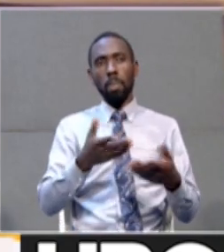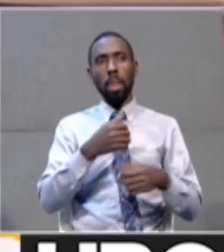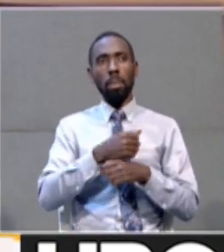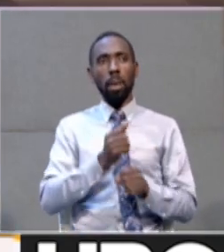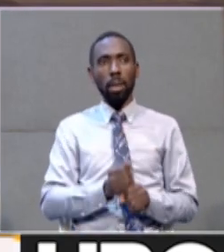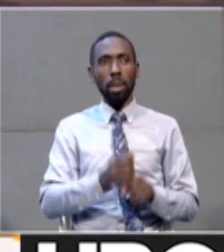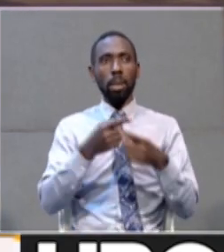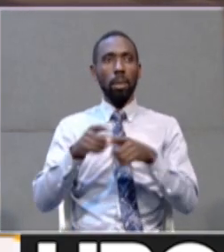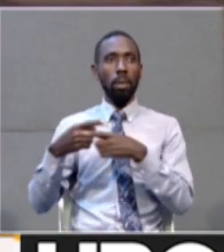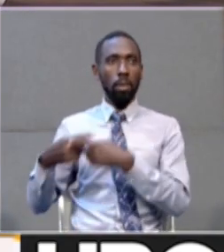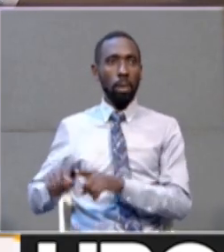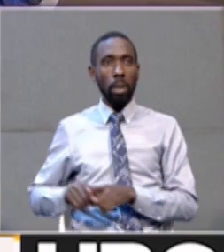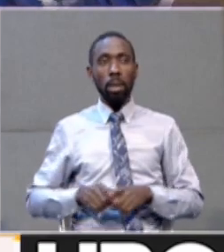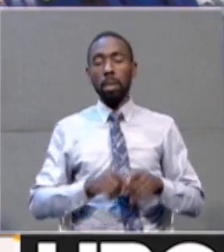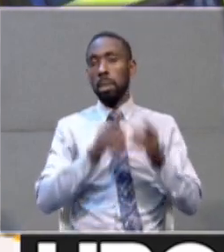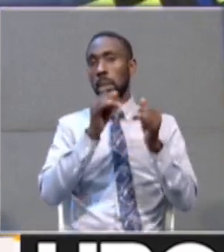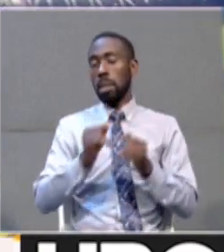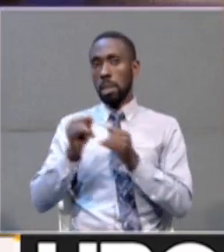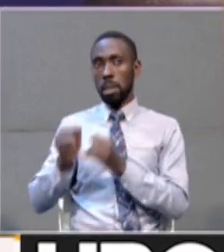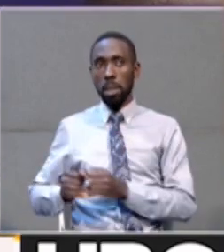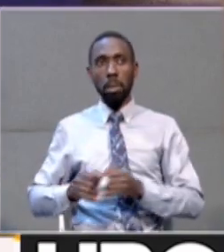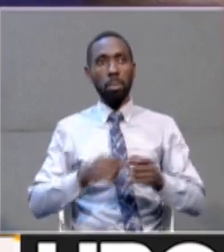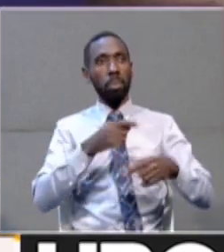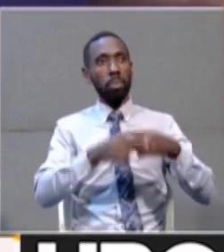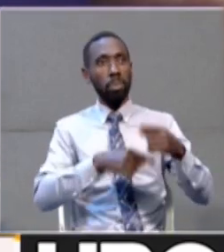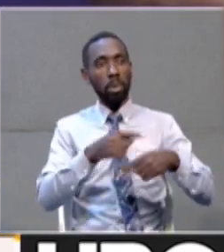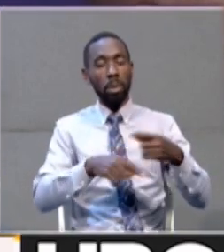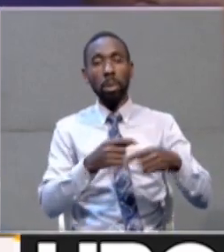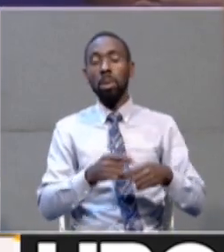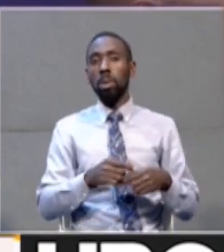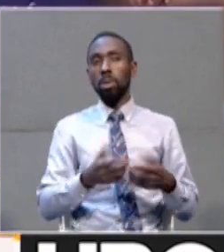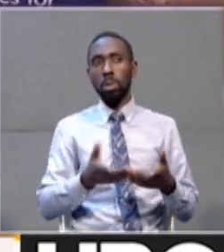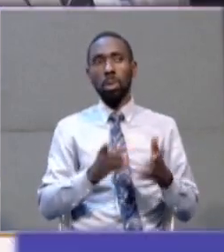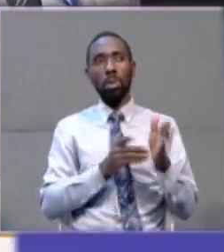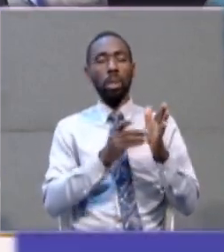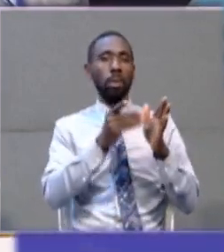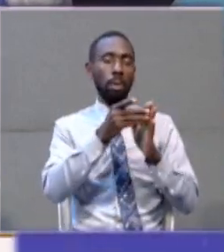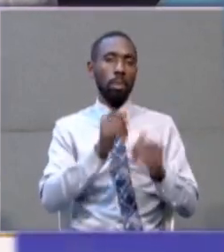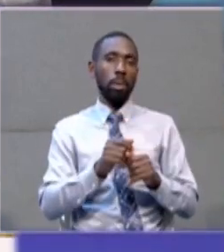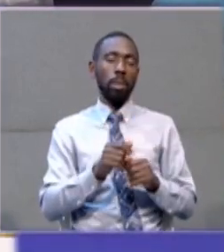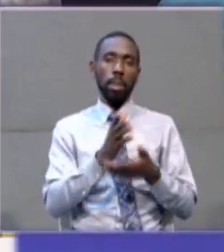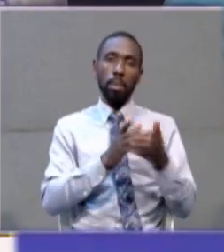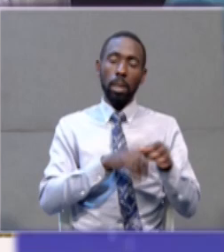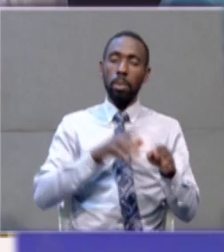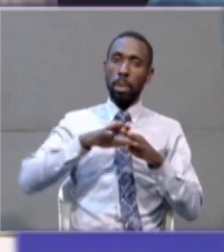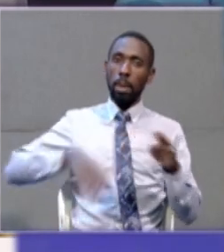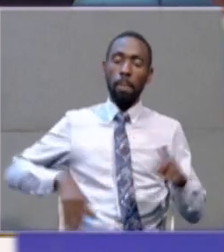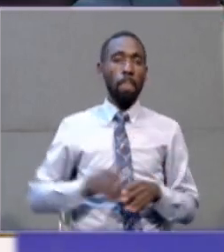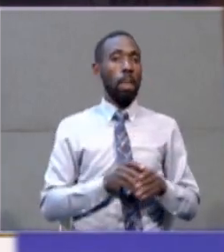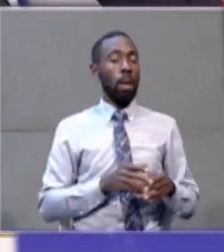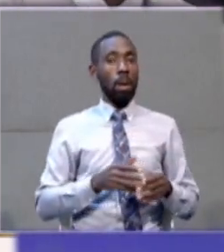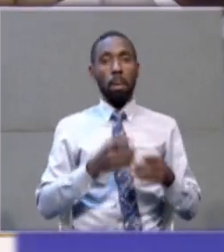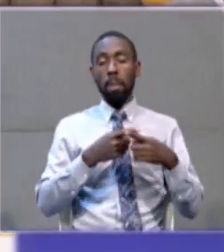prioritized reaching underserved and vulnerable populations who face the highest burden of disease and the